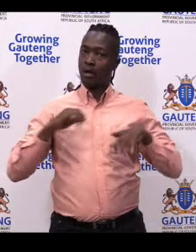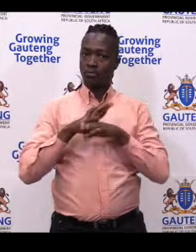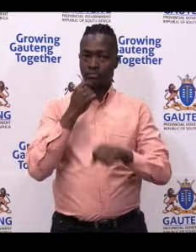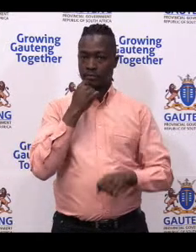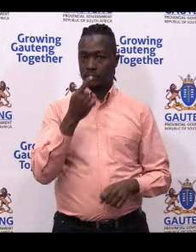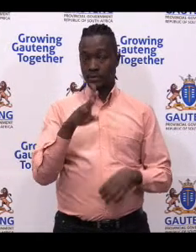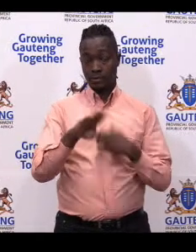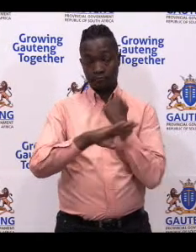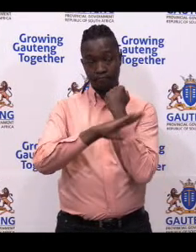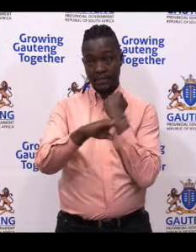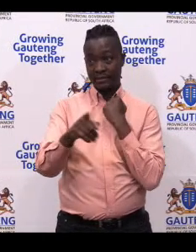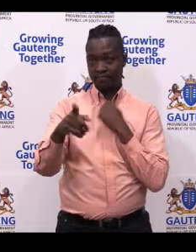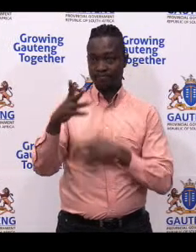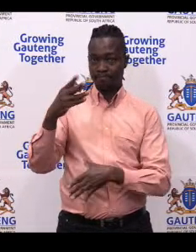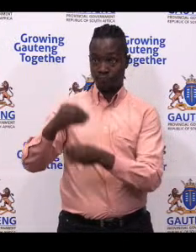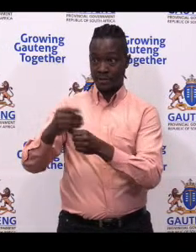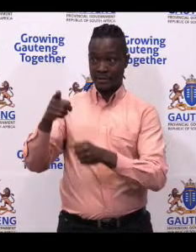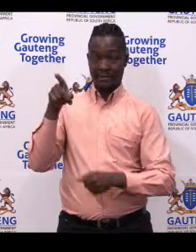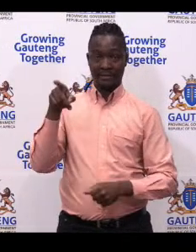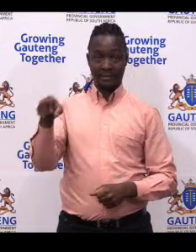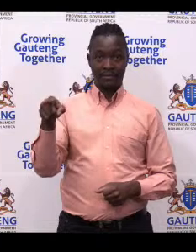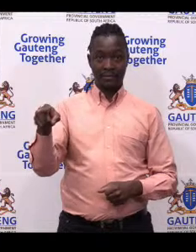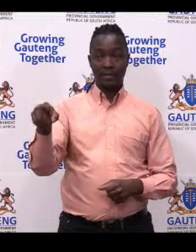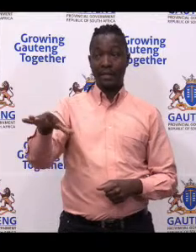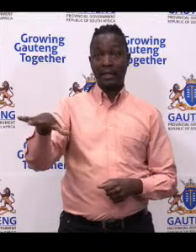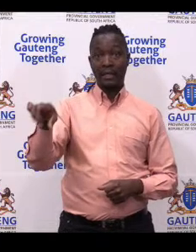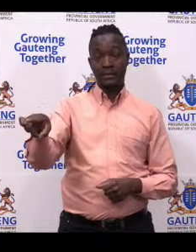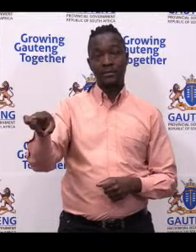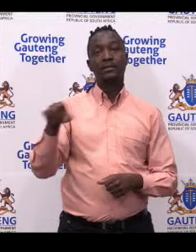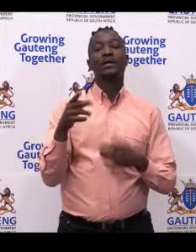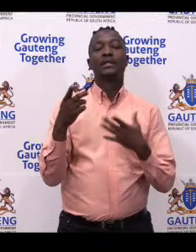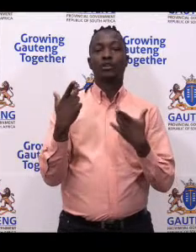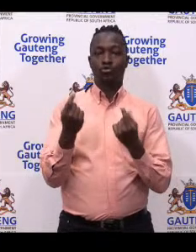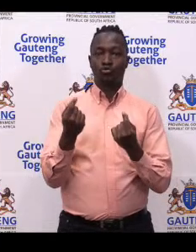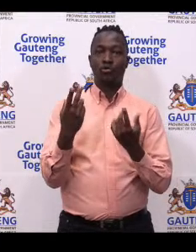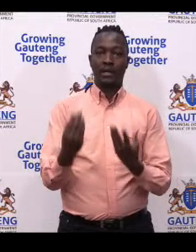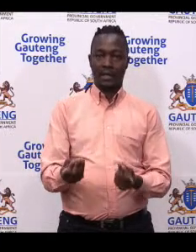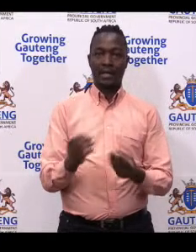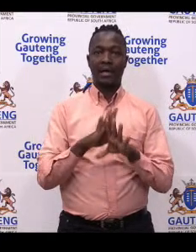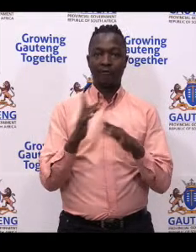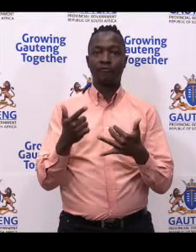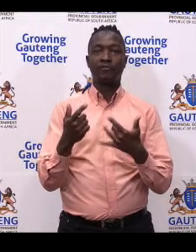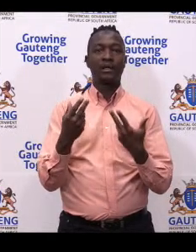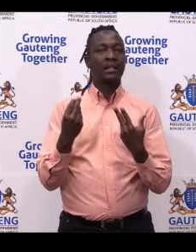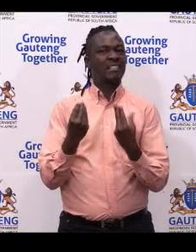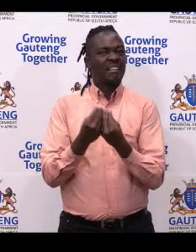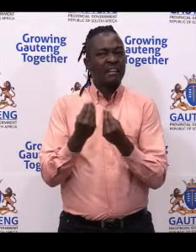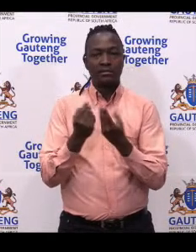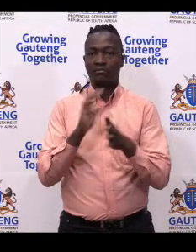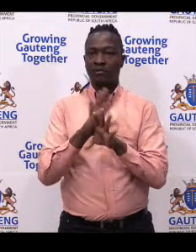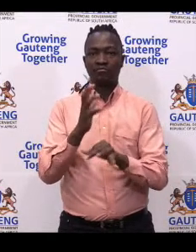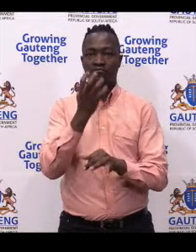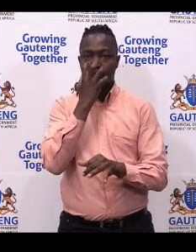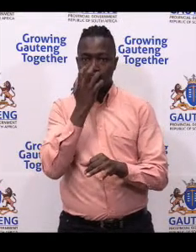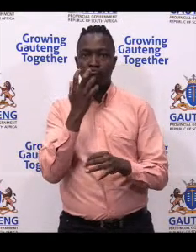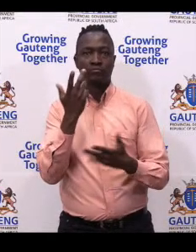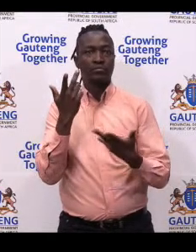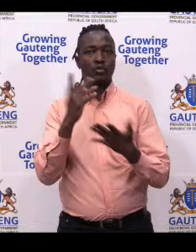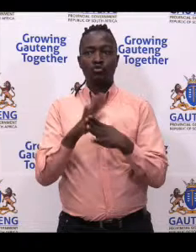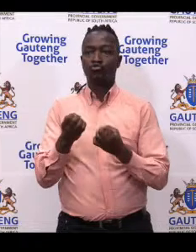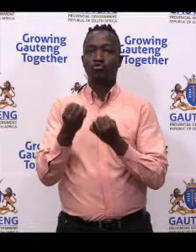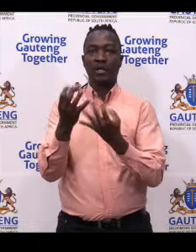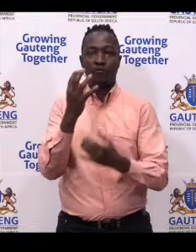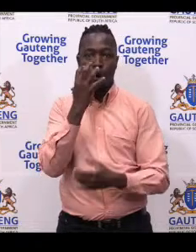the beds that we are adding in Nasrec, they do have a capacity to be escalated, to